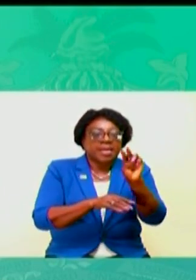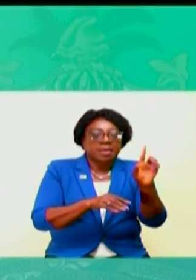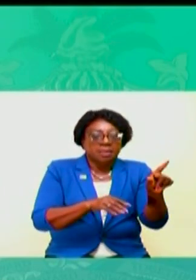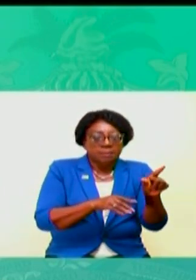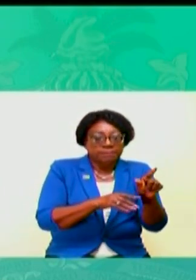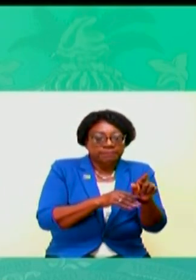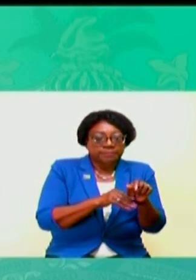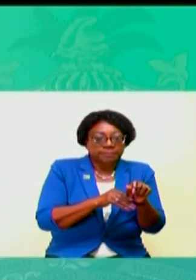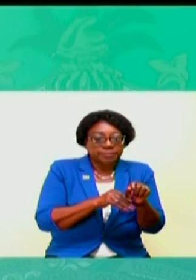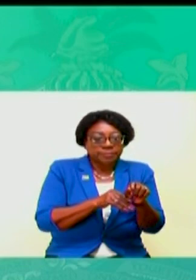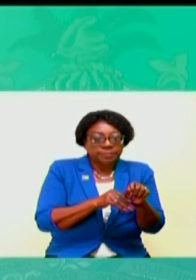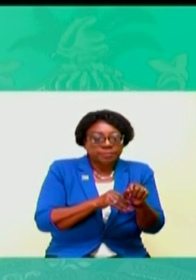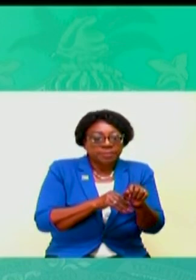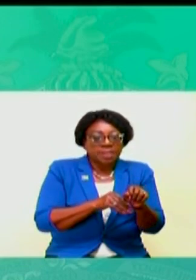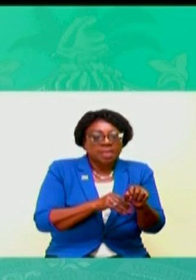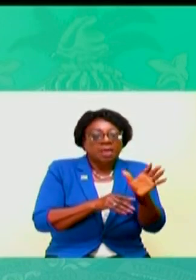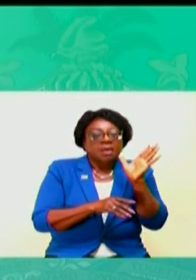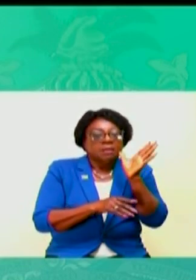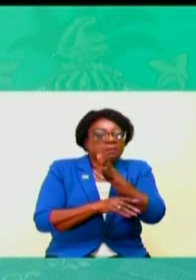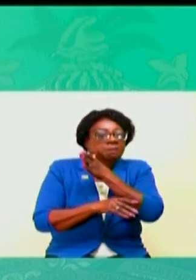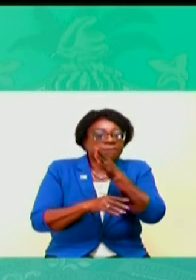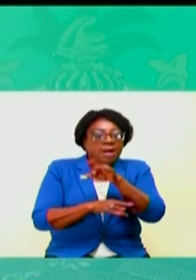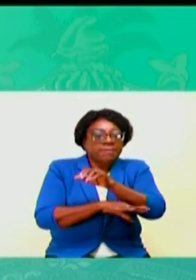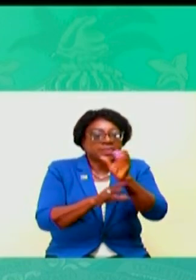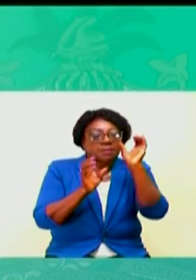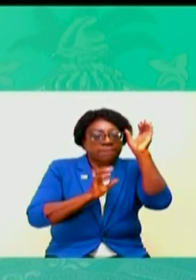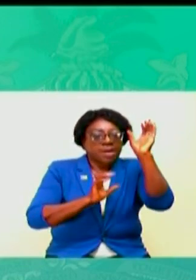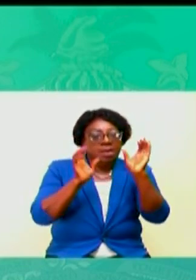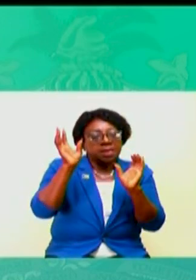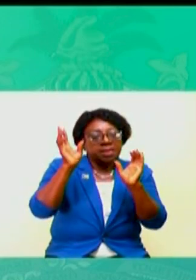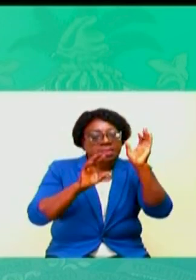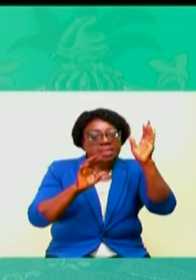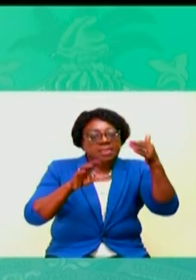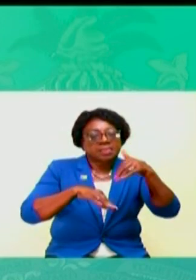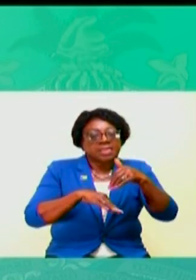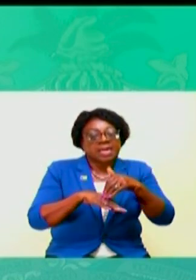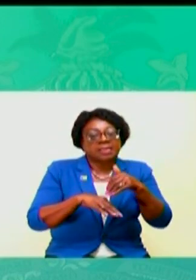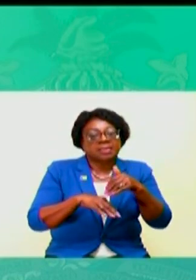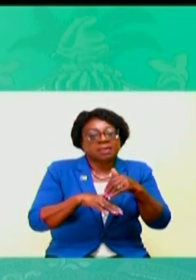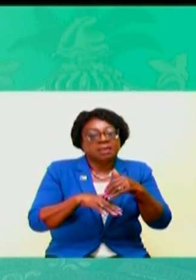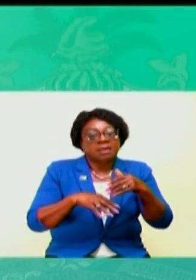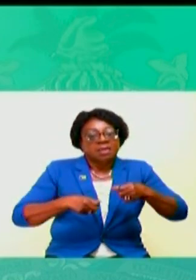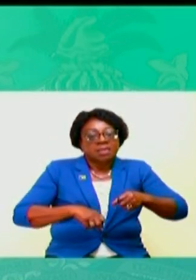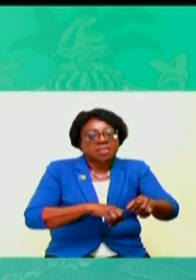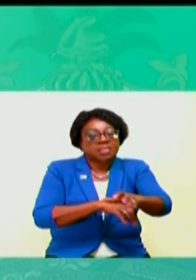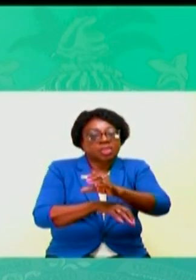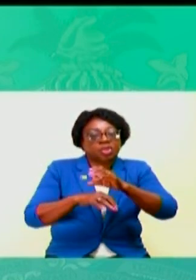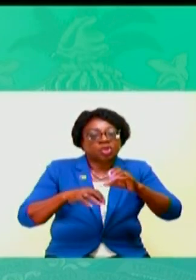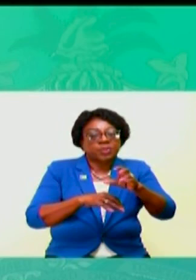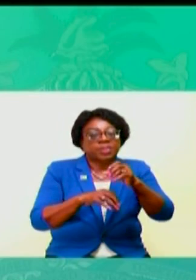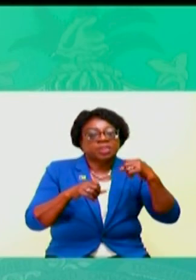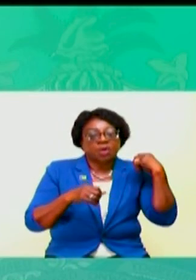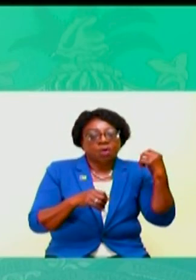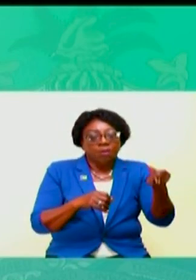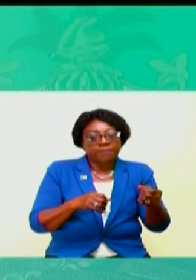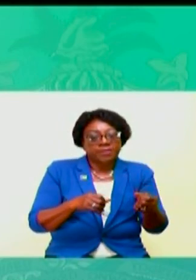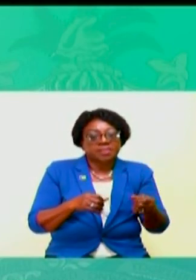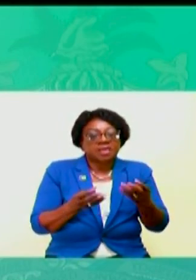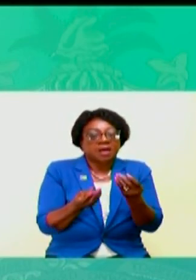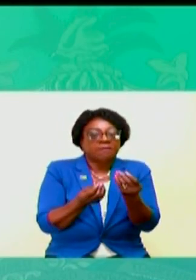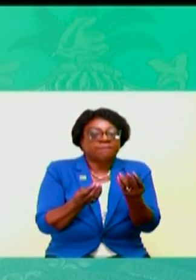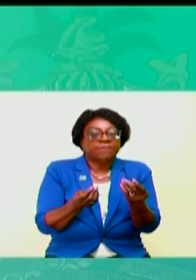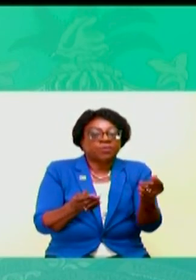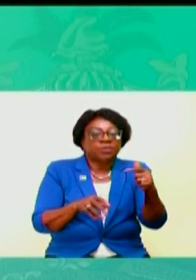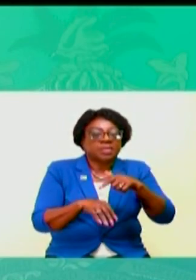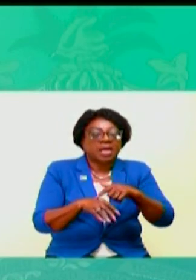Forbes. The Farmers Market is held at the constituency office and parks in Carmichael several times per week and